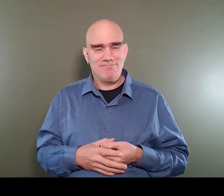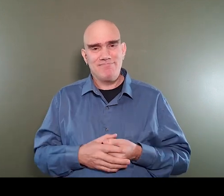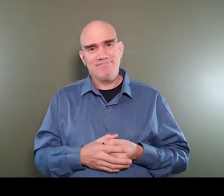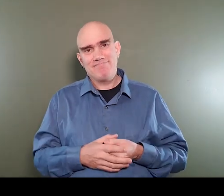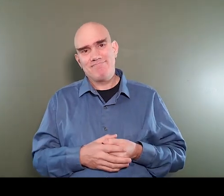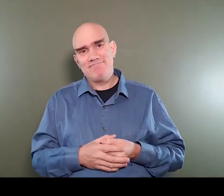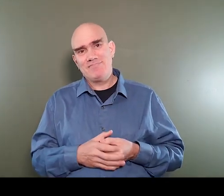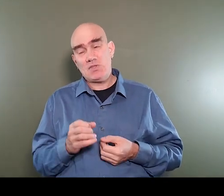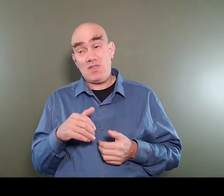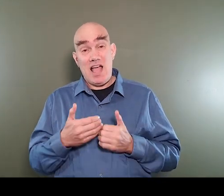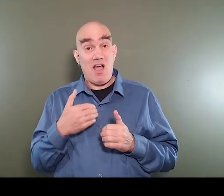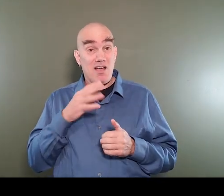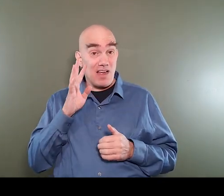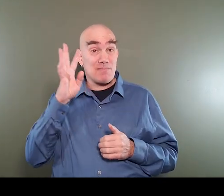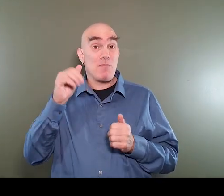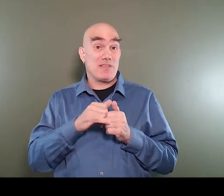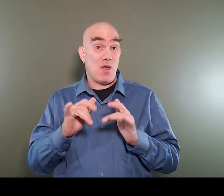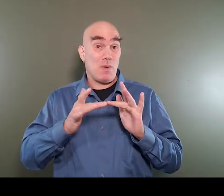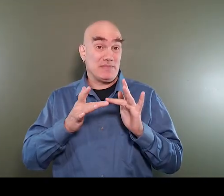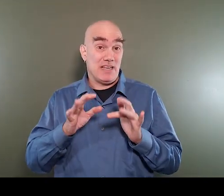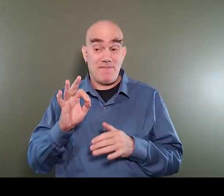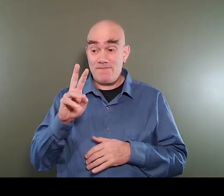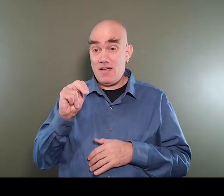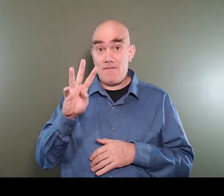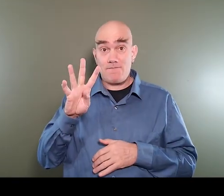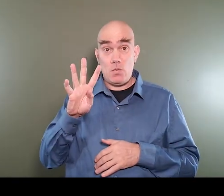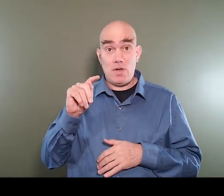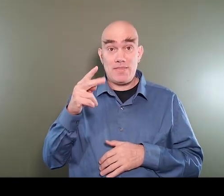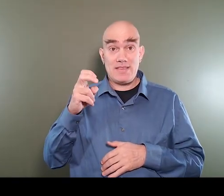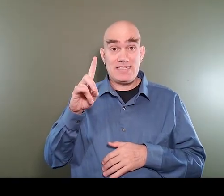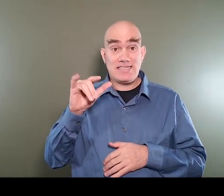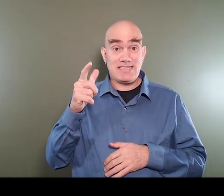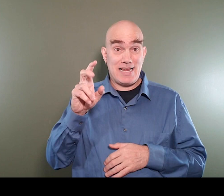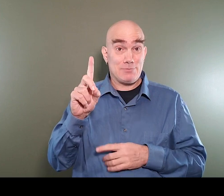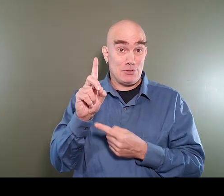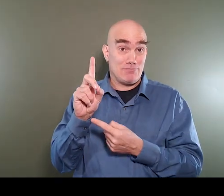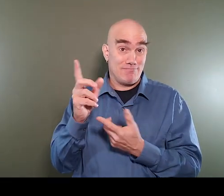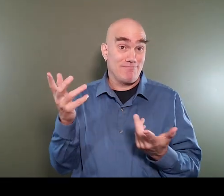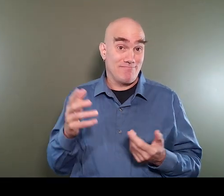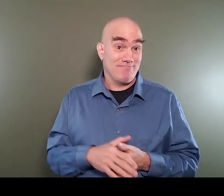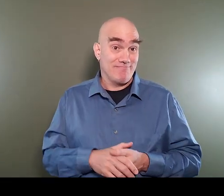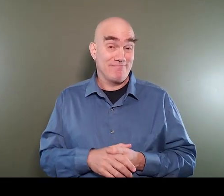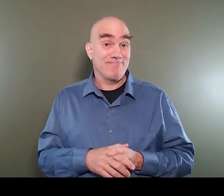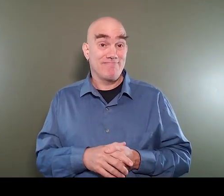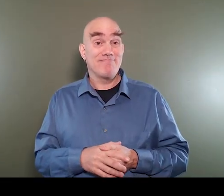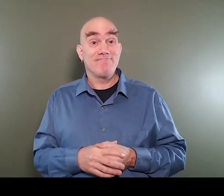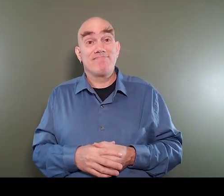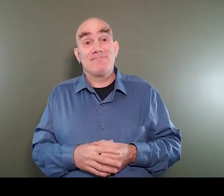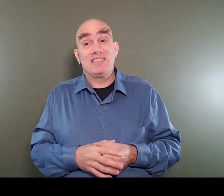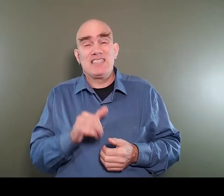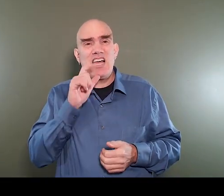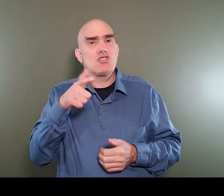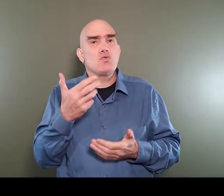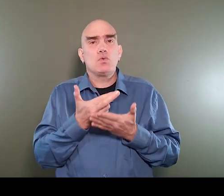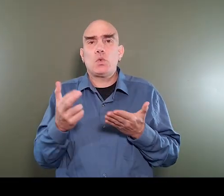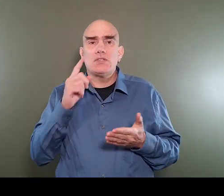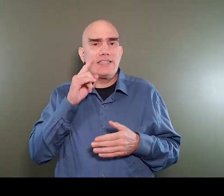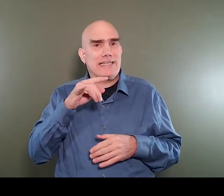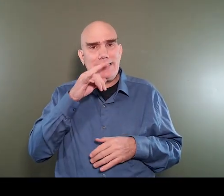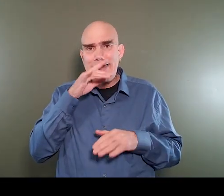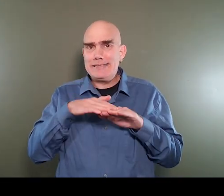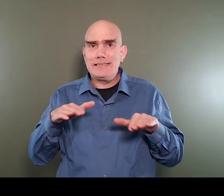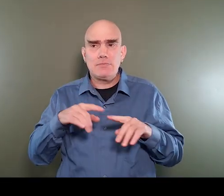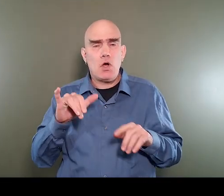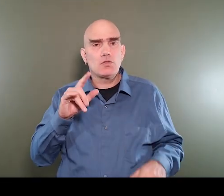fun things with other people. And that's how I came up with the website Fun for the Disabled.